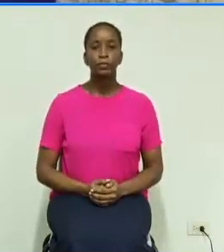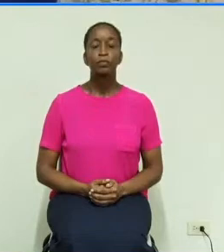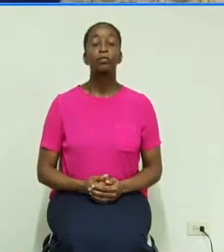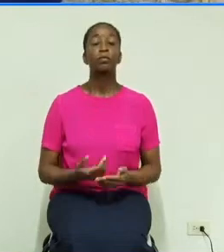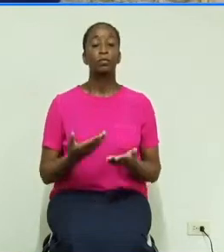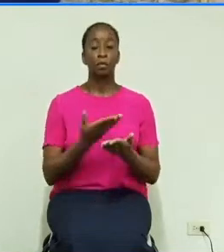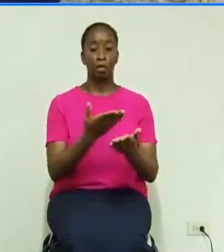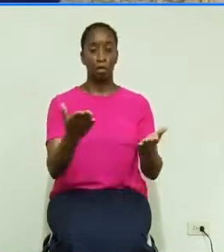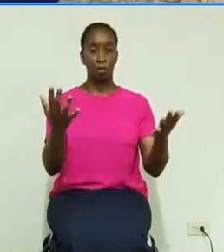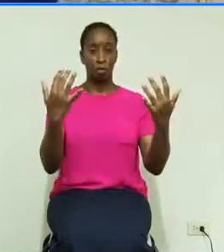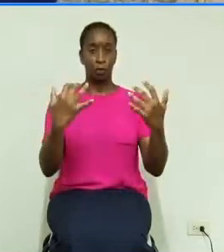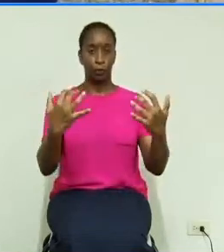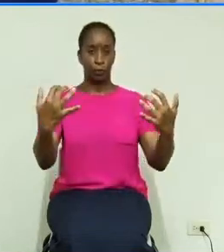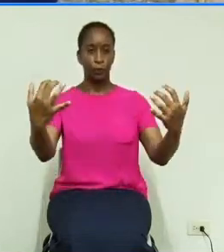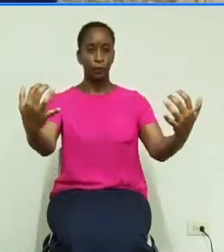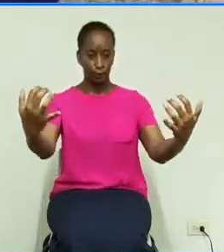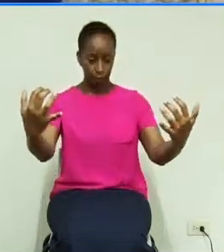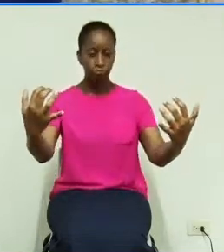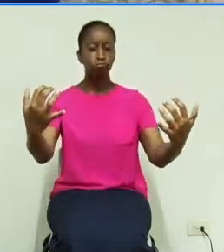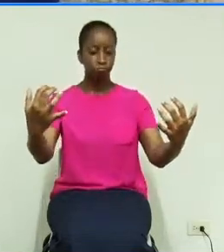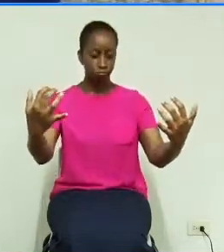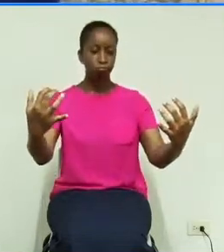going to start.